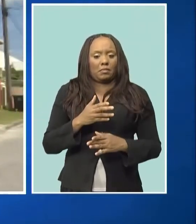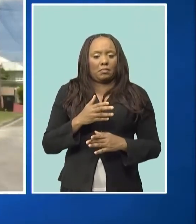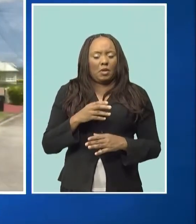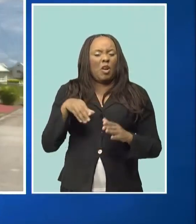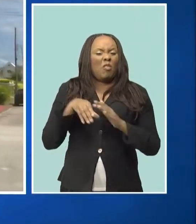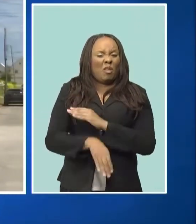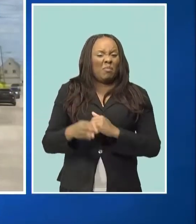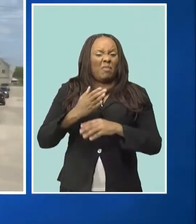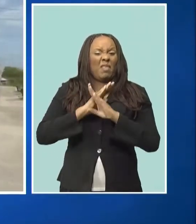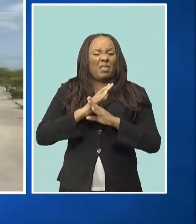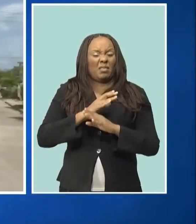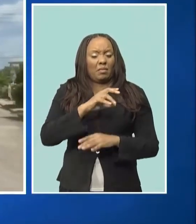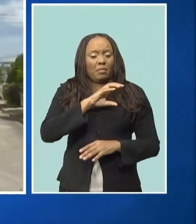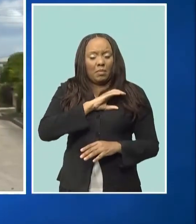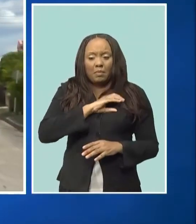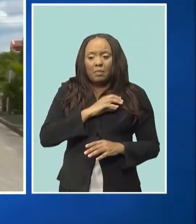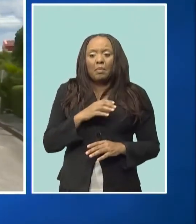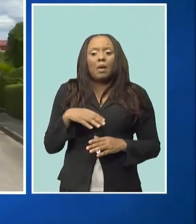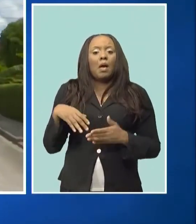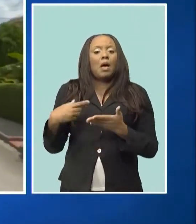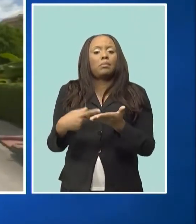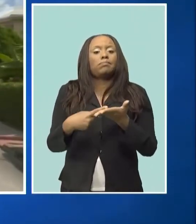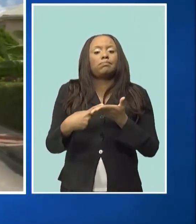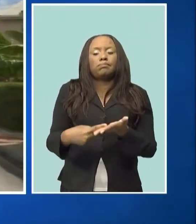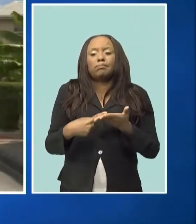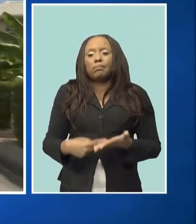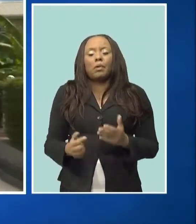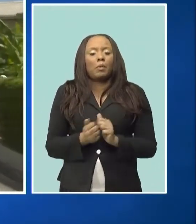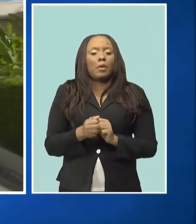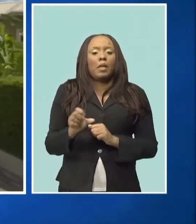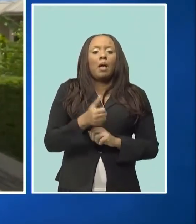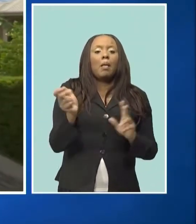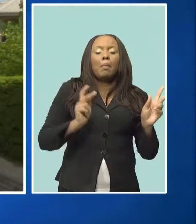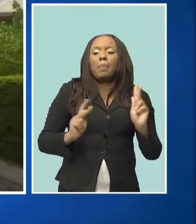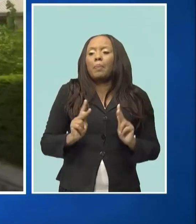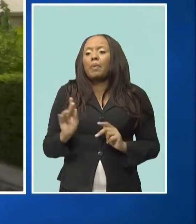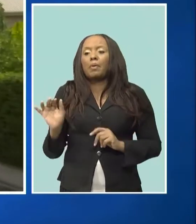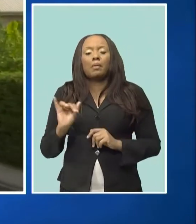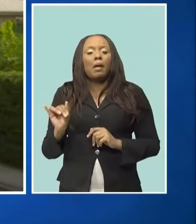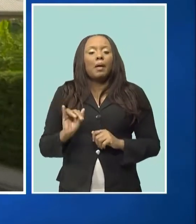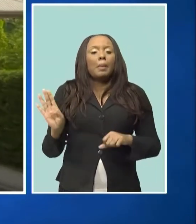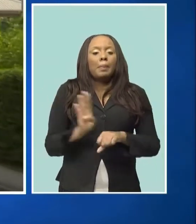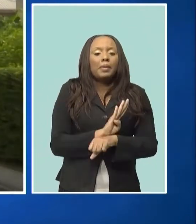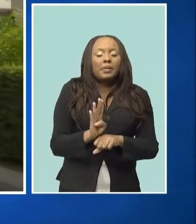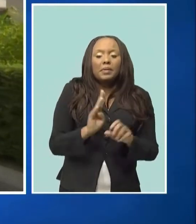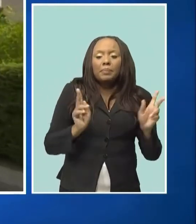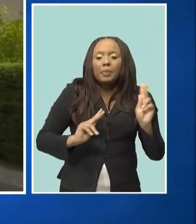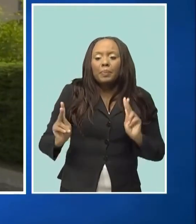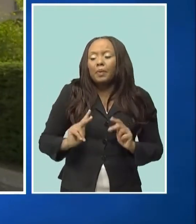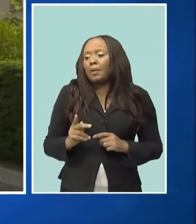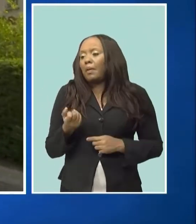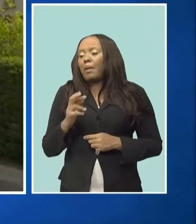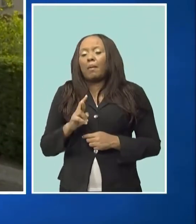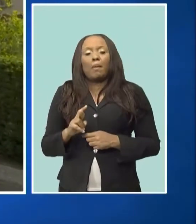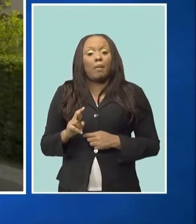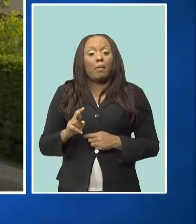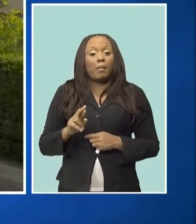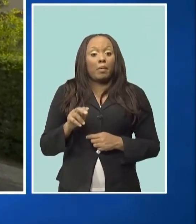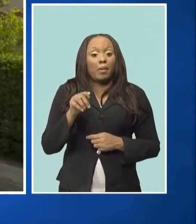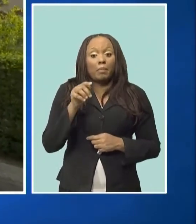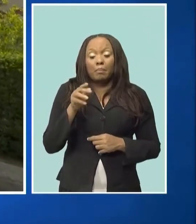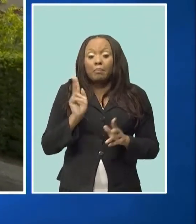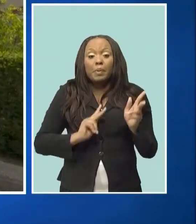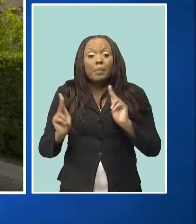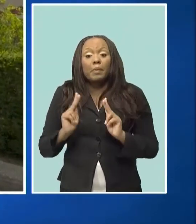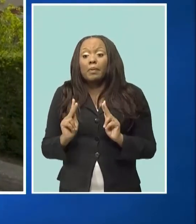commercial enterprises in terms of target hardening, making it more difficult for perpetrators to enter and steal their